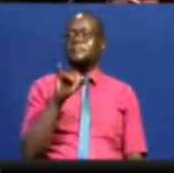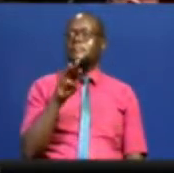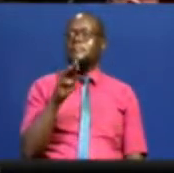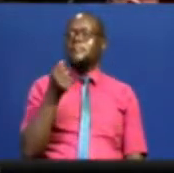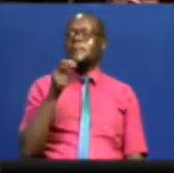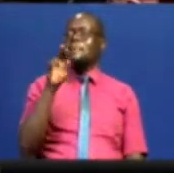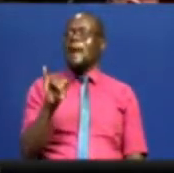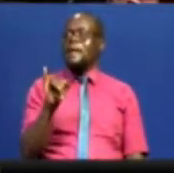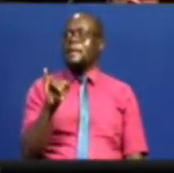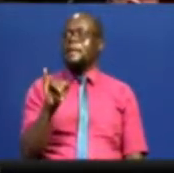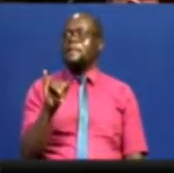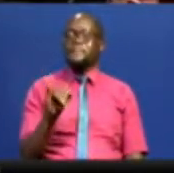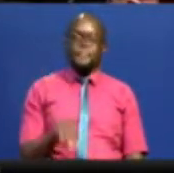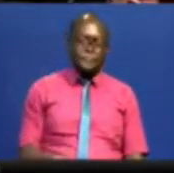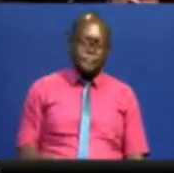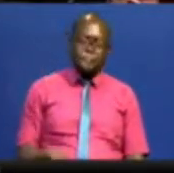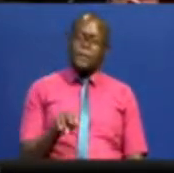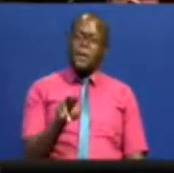Honorable Kimani Ichungwa,